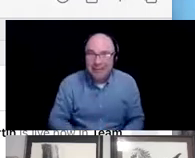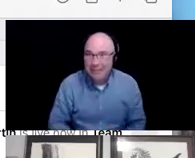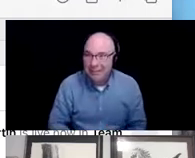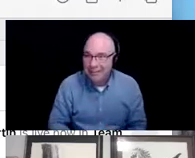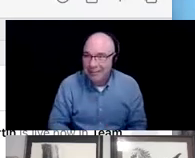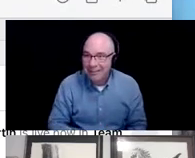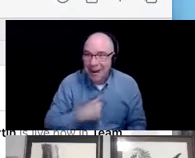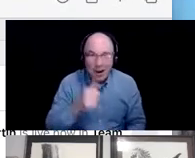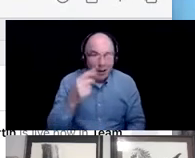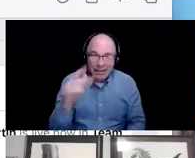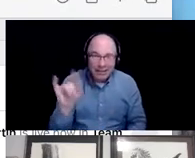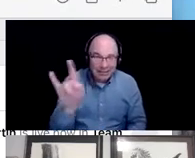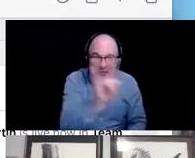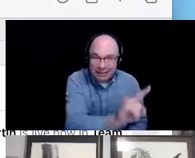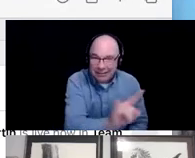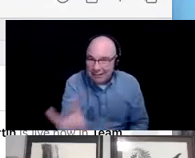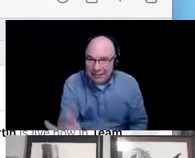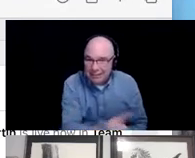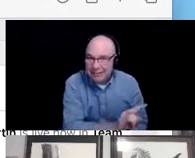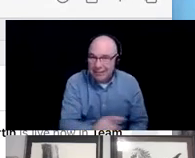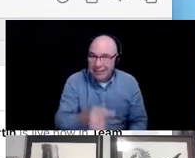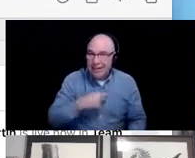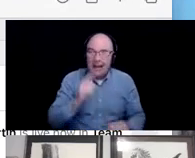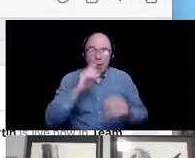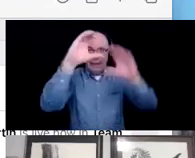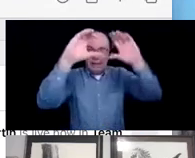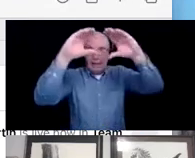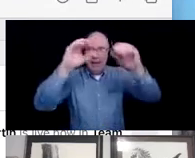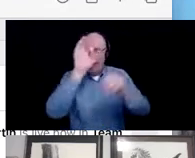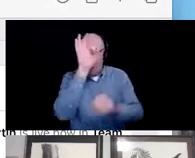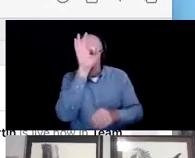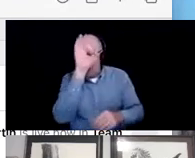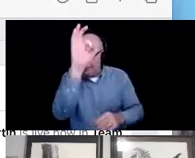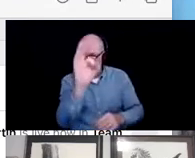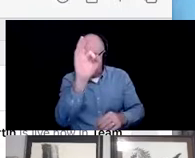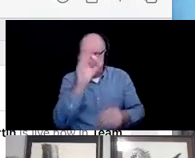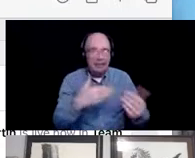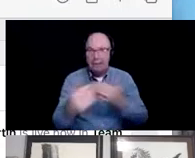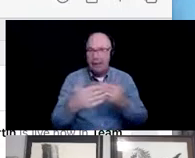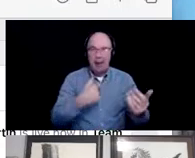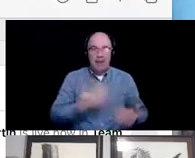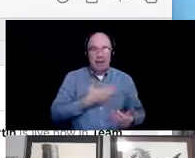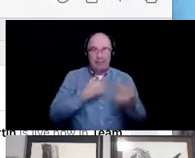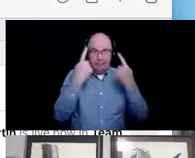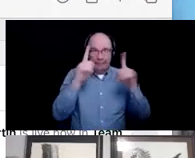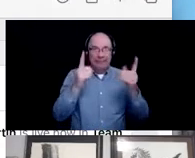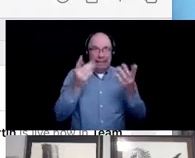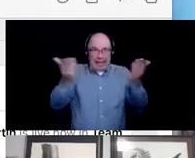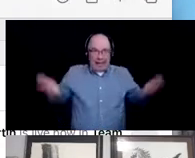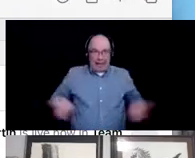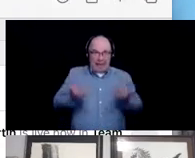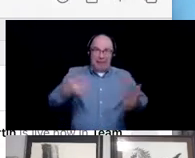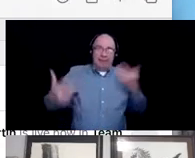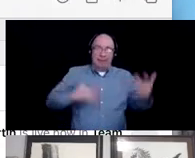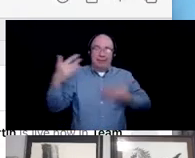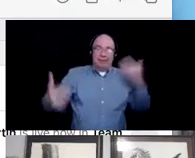I don't see I'll look down the camera and see if that helps a little bit. I am just glad it's working out and we're here because I am so excited